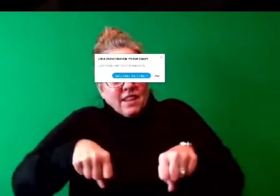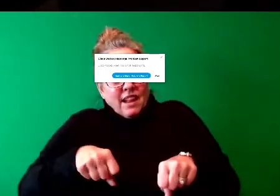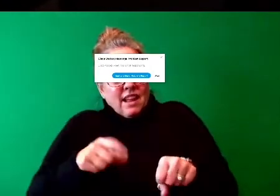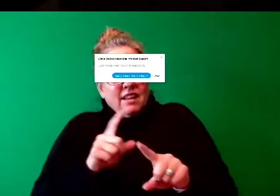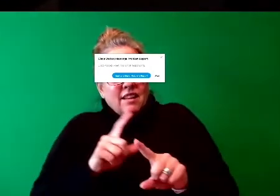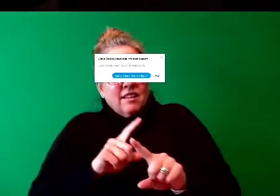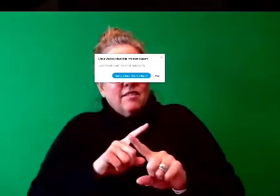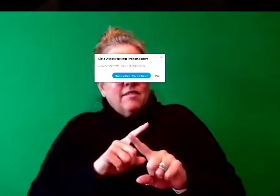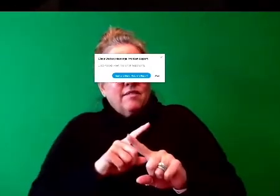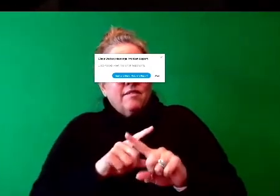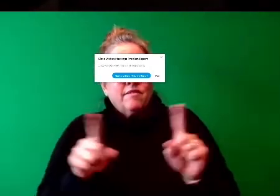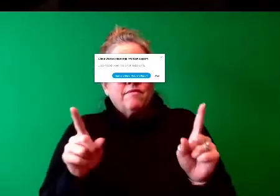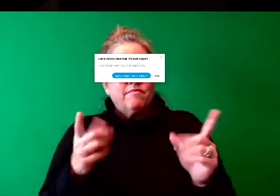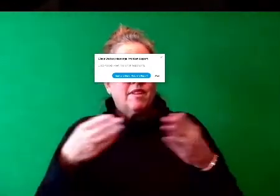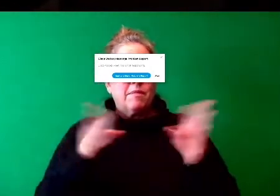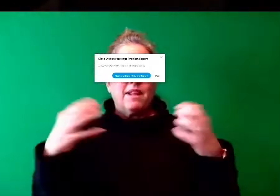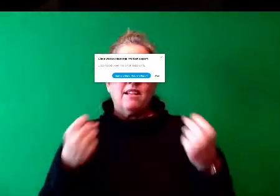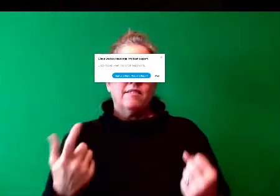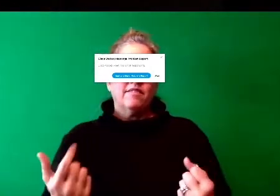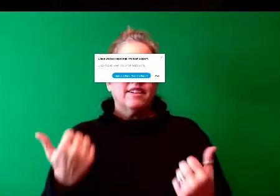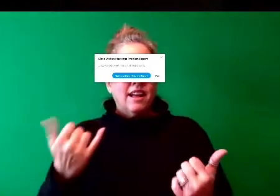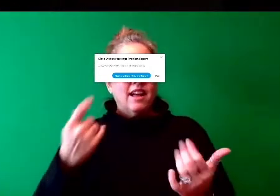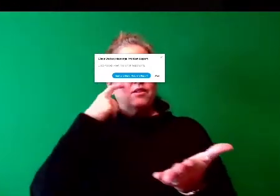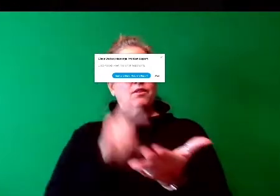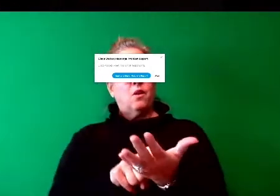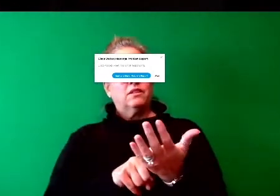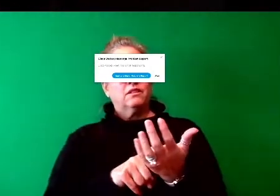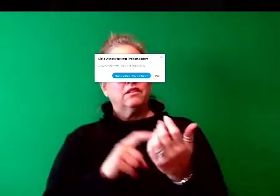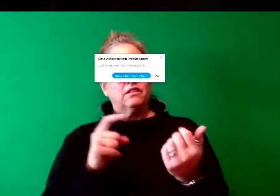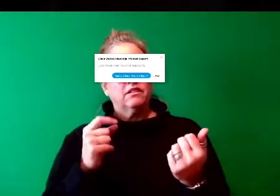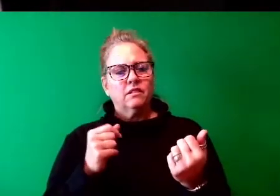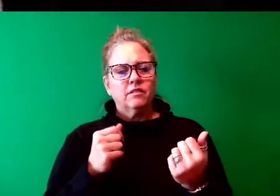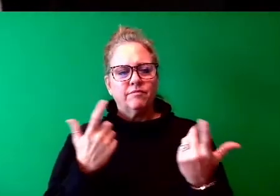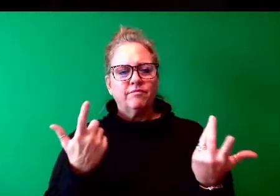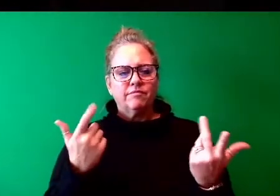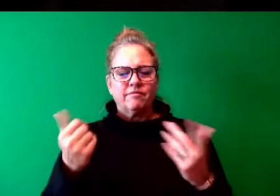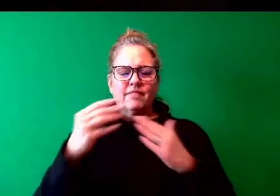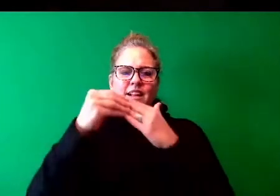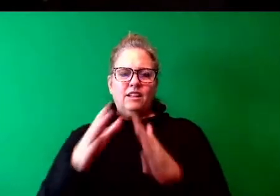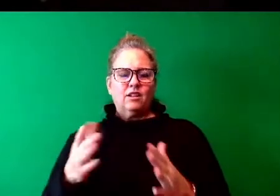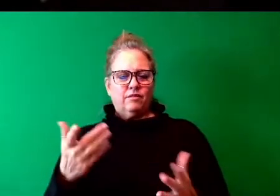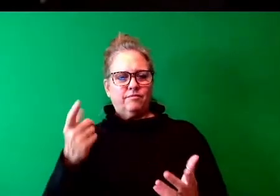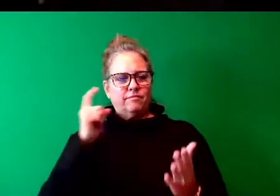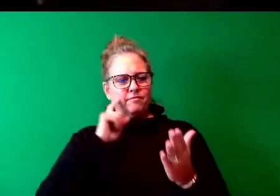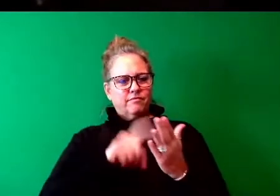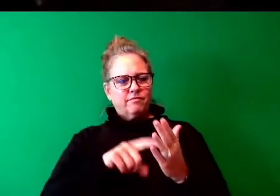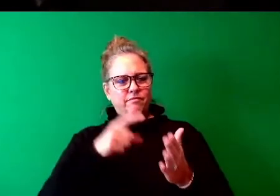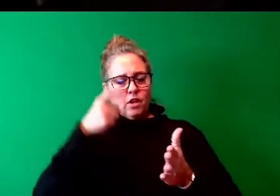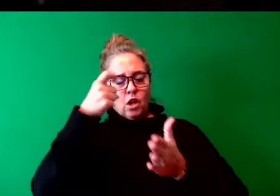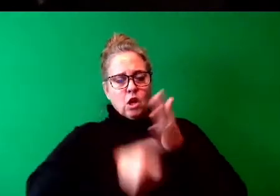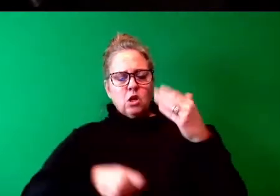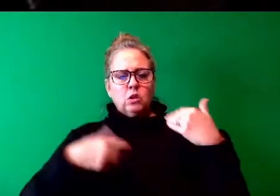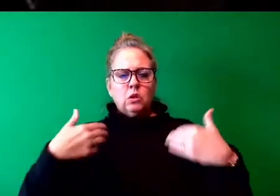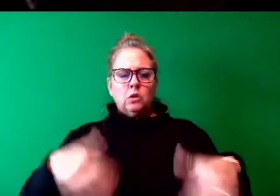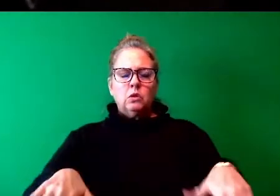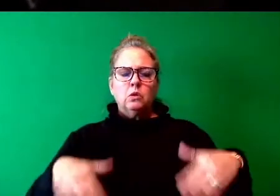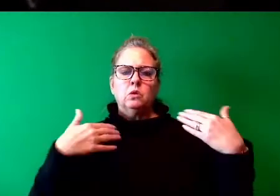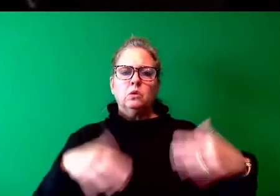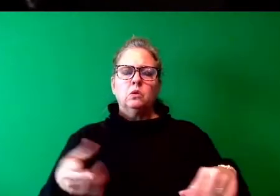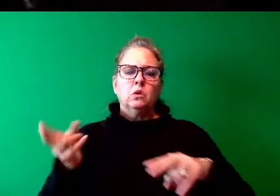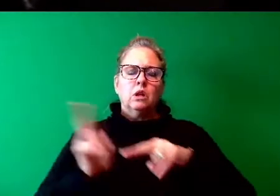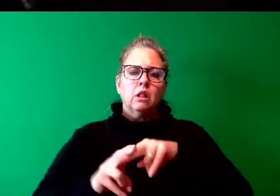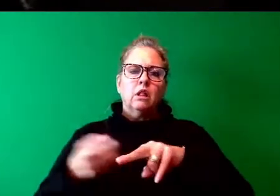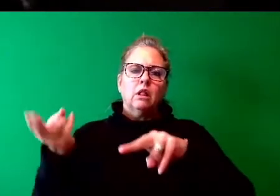and we know that in public health, and I'm sure you recognize that as public leaders. There's also this skyrocketing